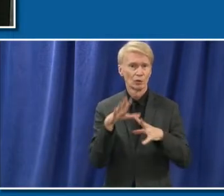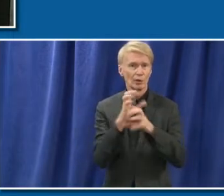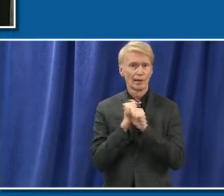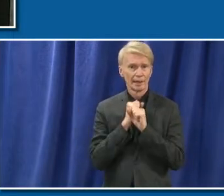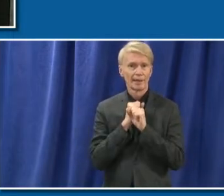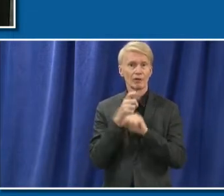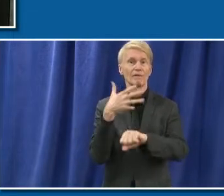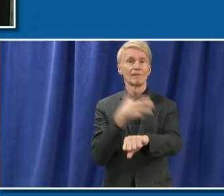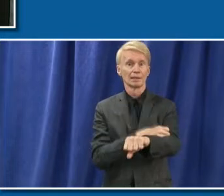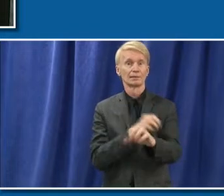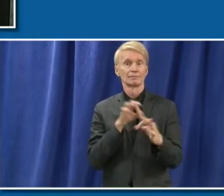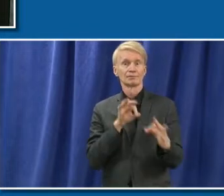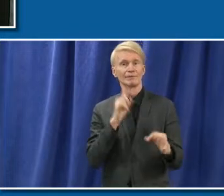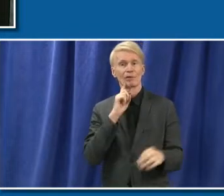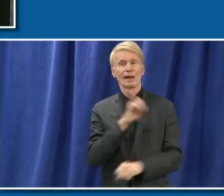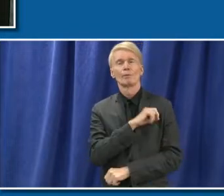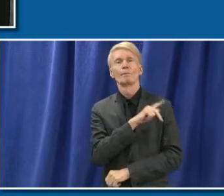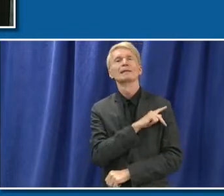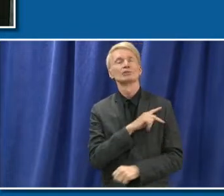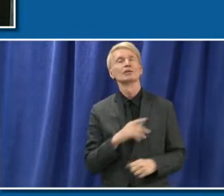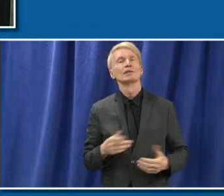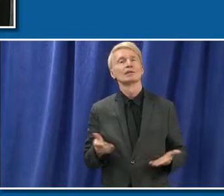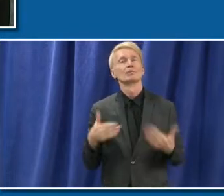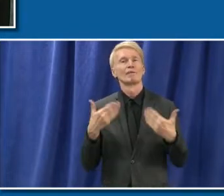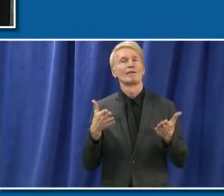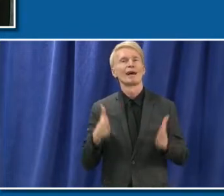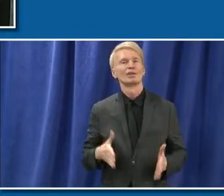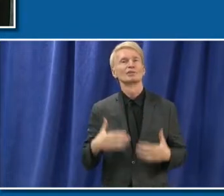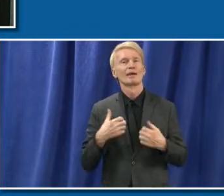our outpatient-based healthcare providers, really